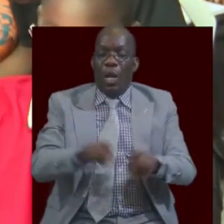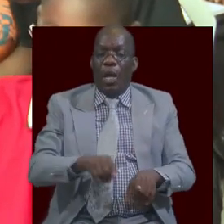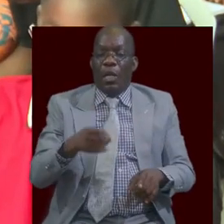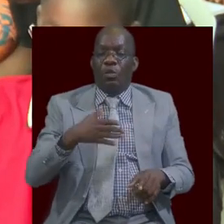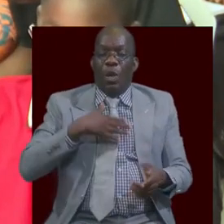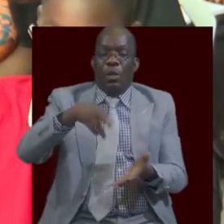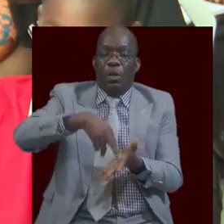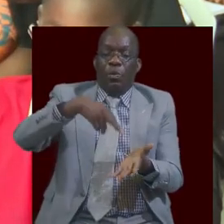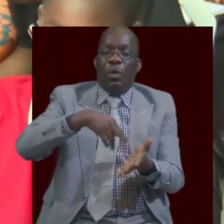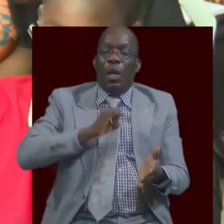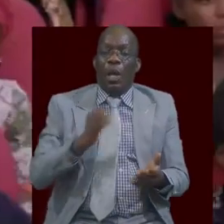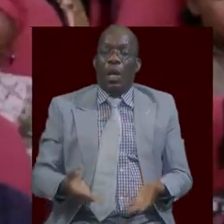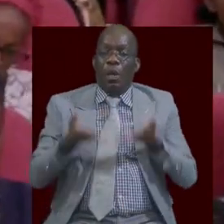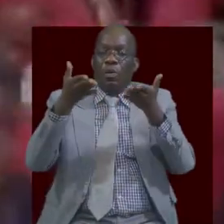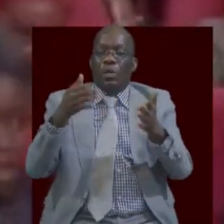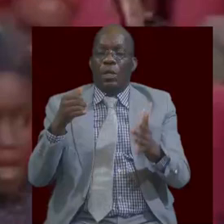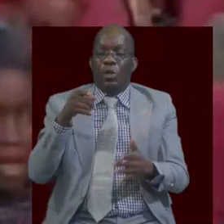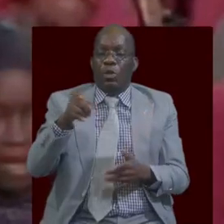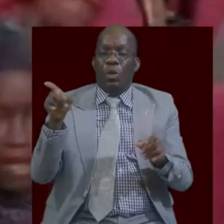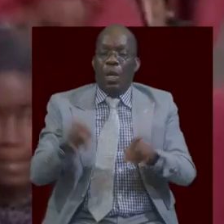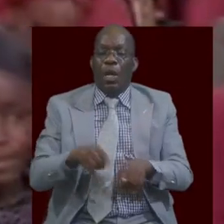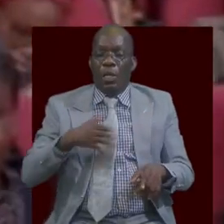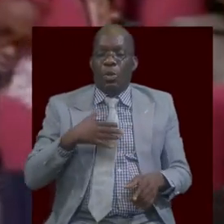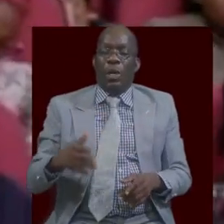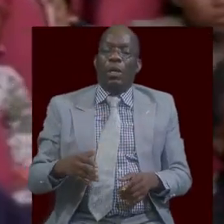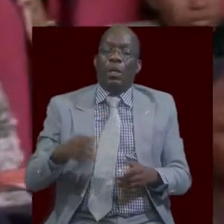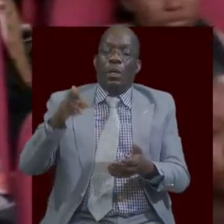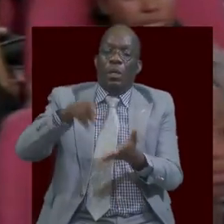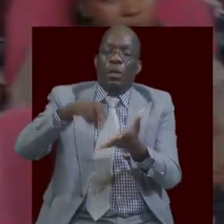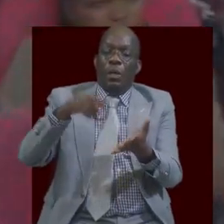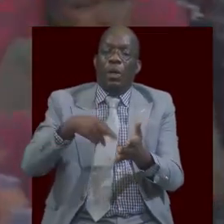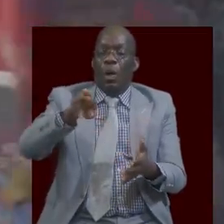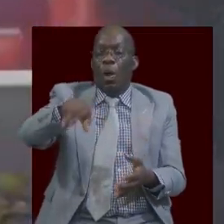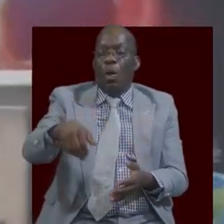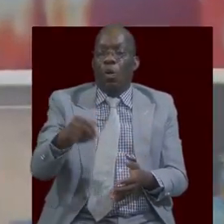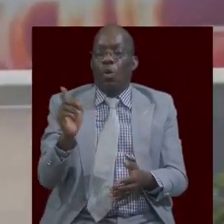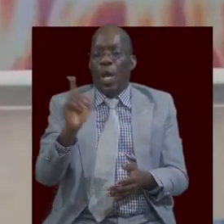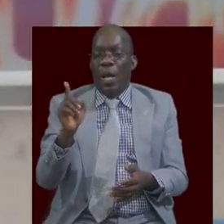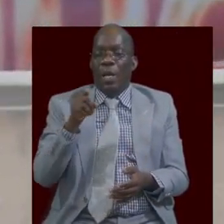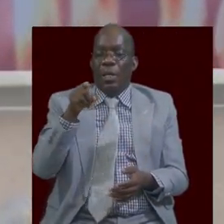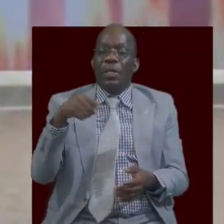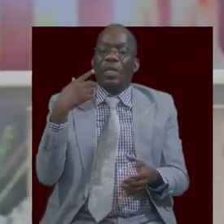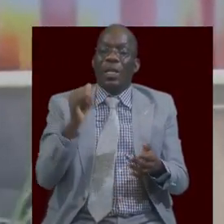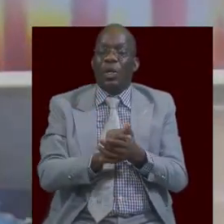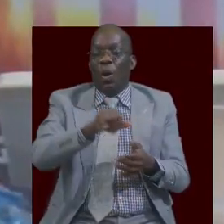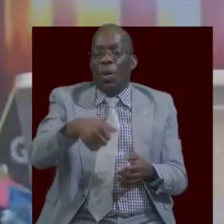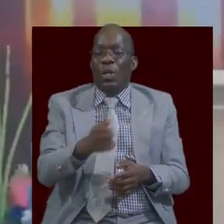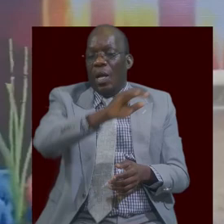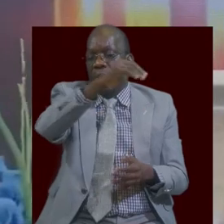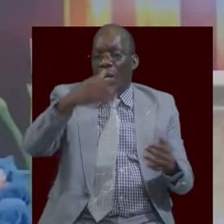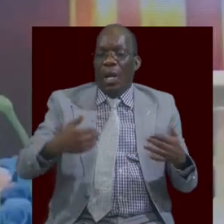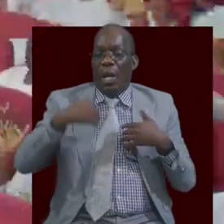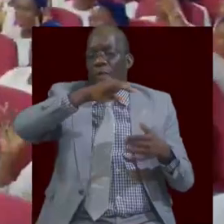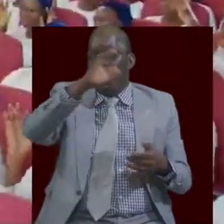as candidates to the world. What they said, others have never touched, others have never got.